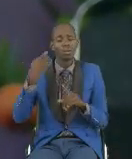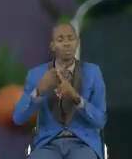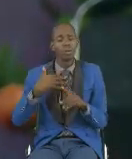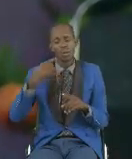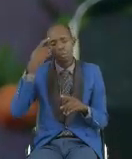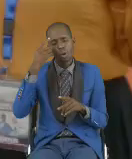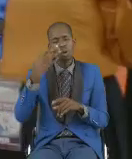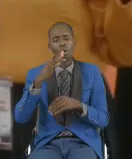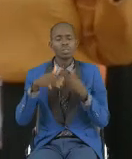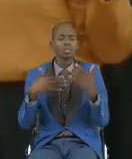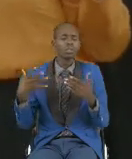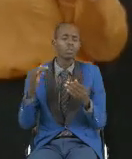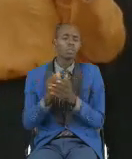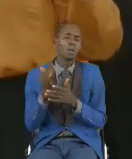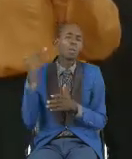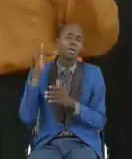us down.